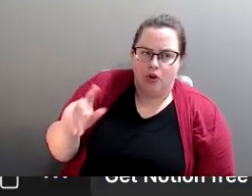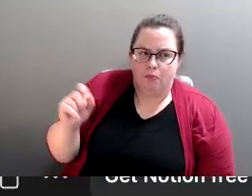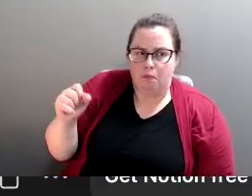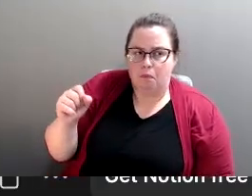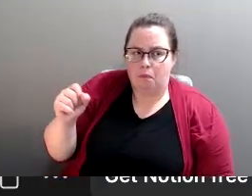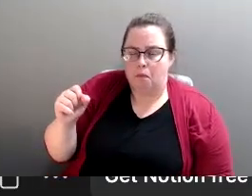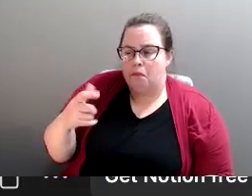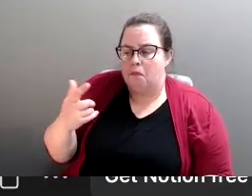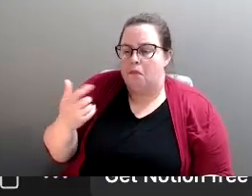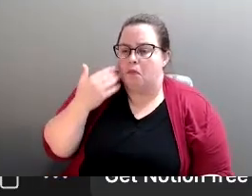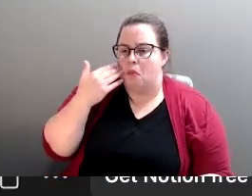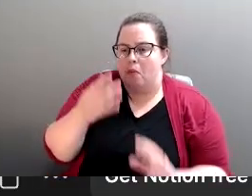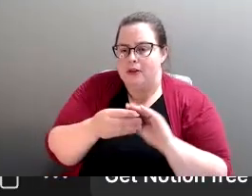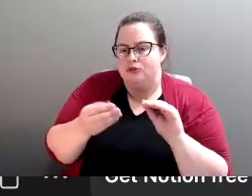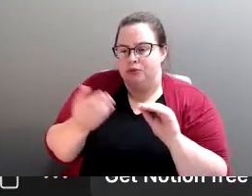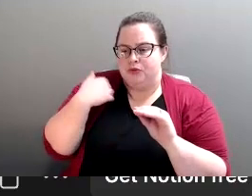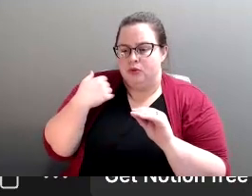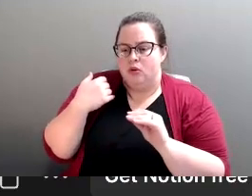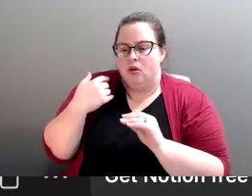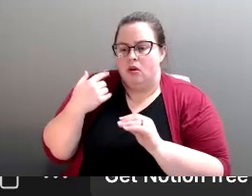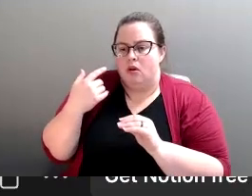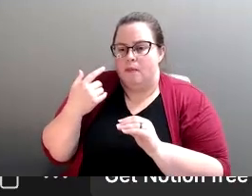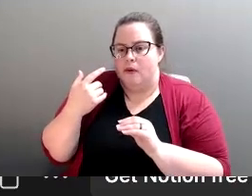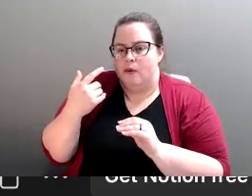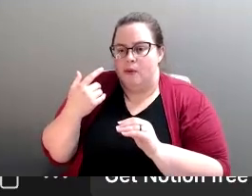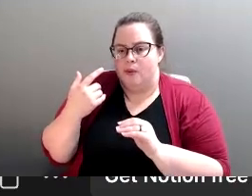that before about how,